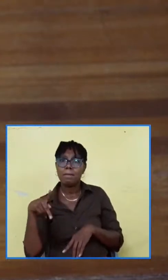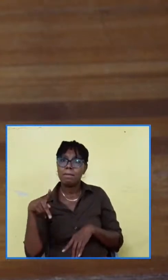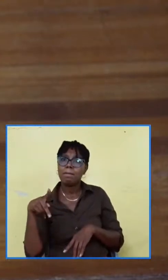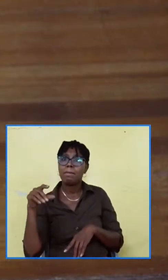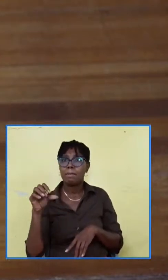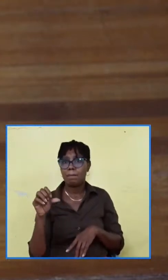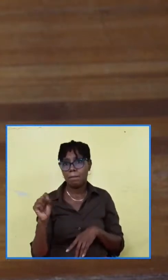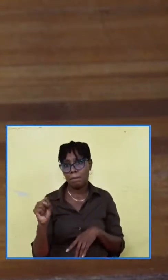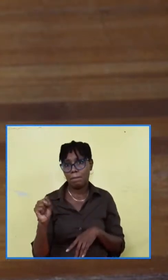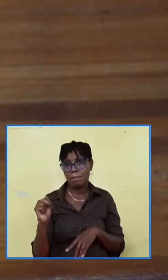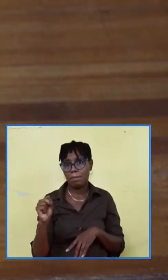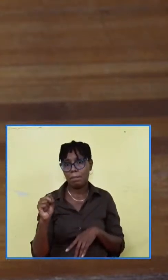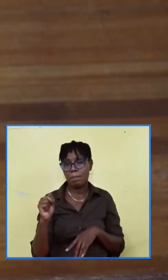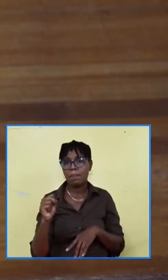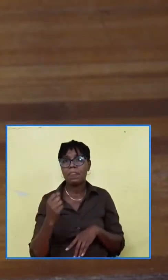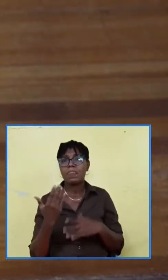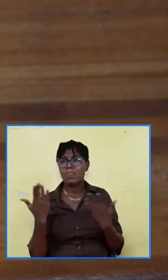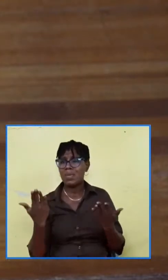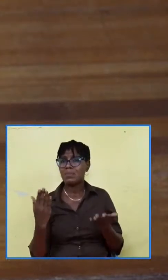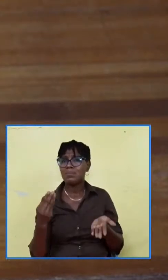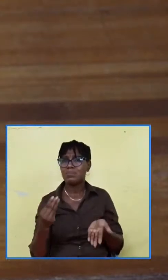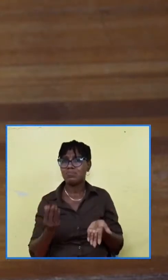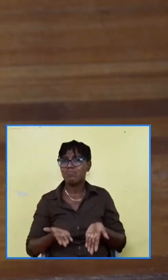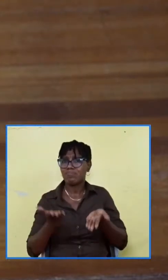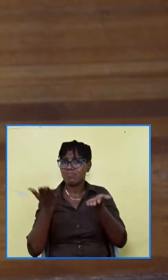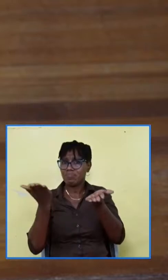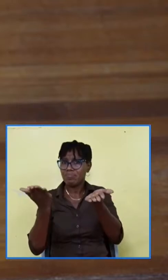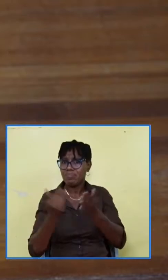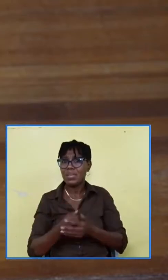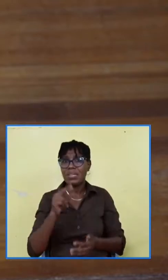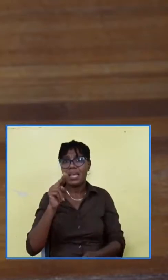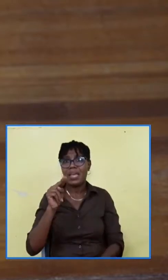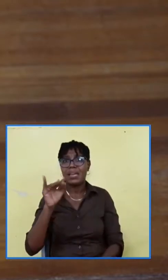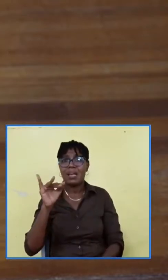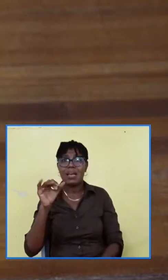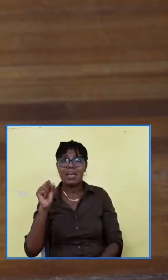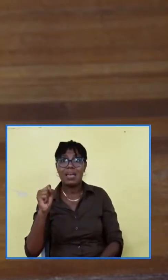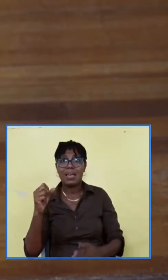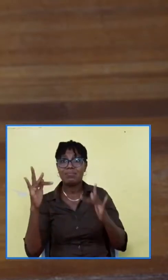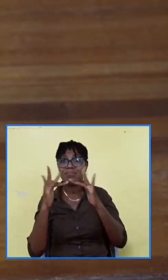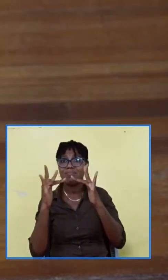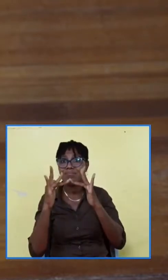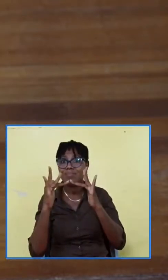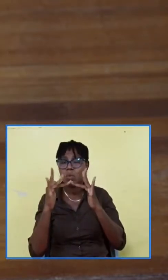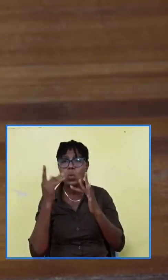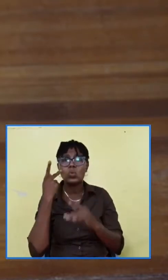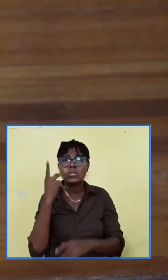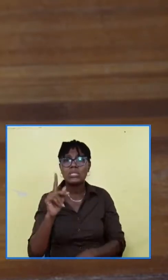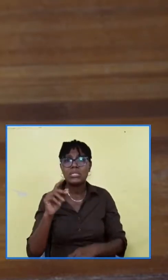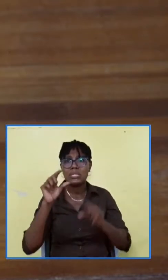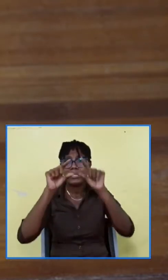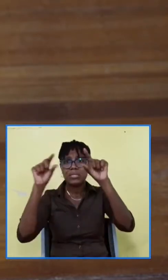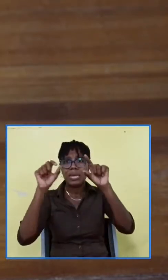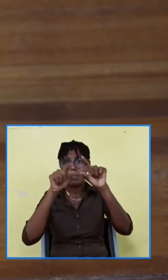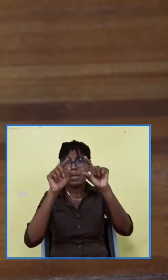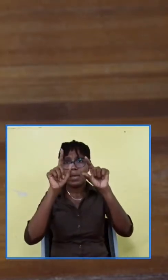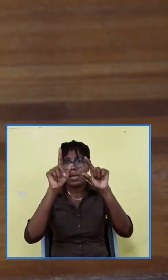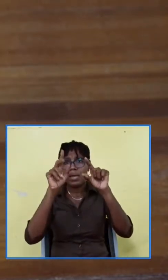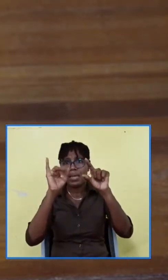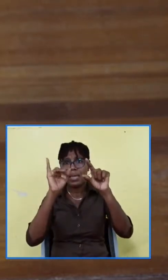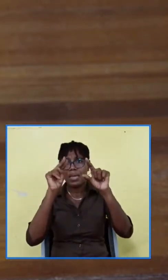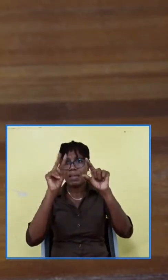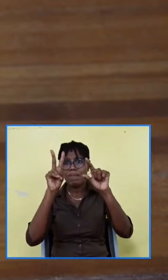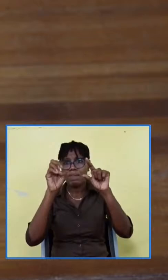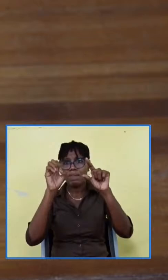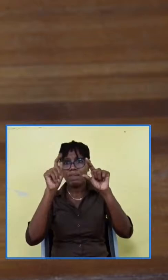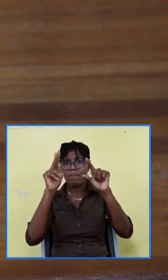We'll publish the investment policy statement. Already on the NIS site, there is a tab called Investments, and it needs to be filled out with more information,